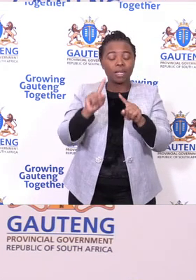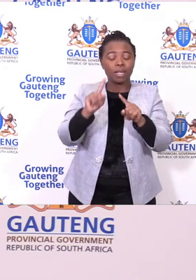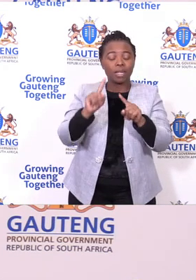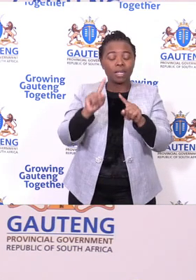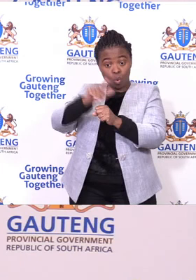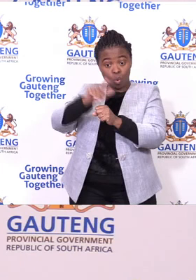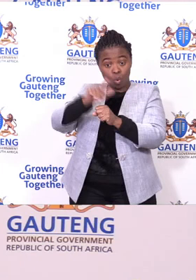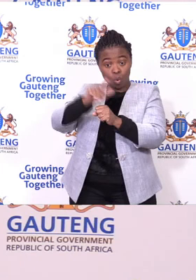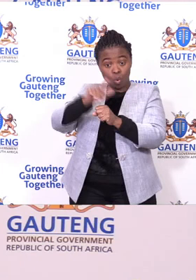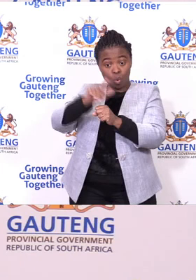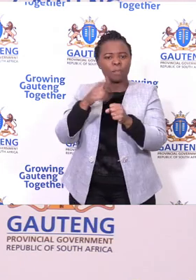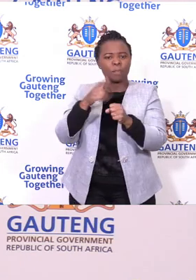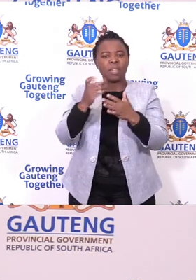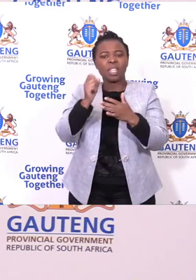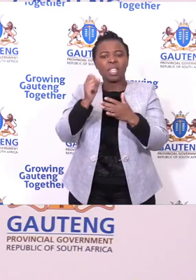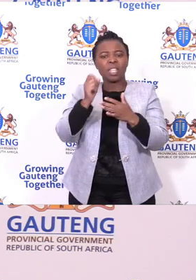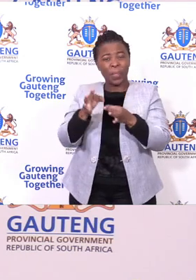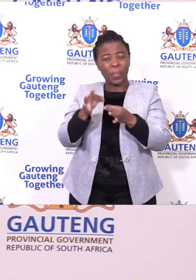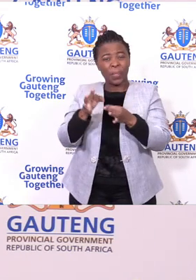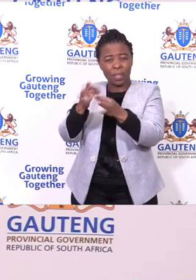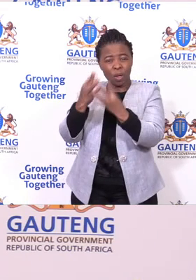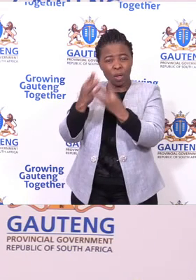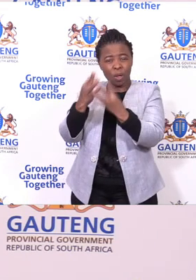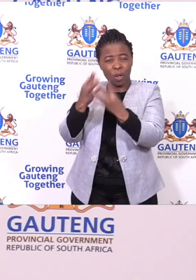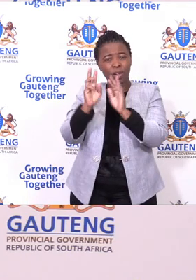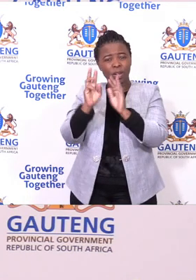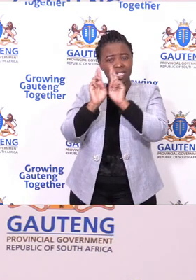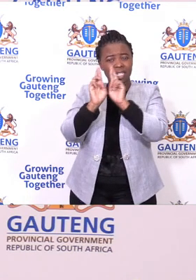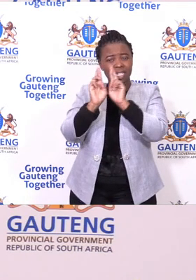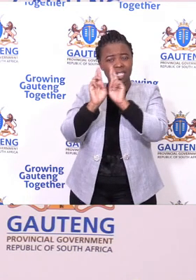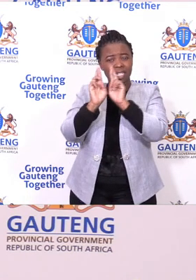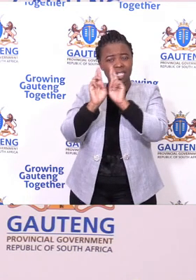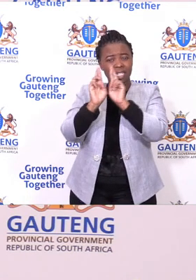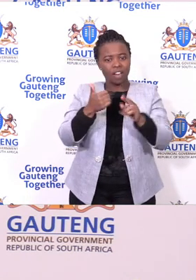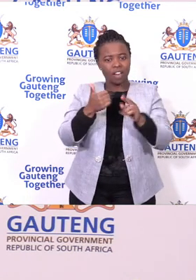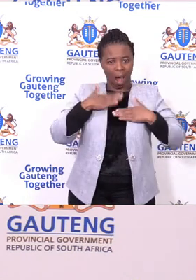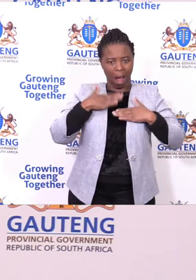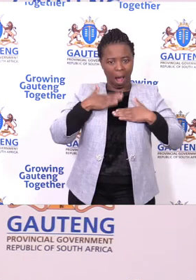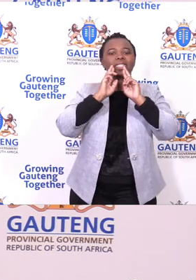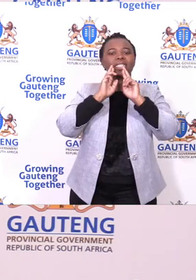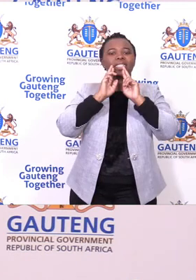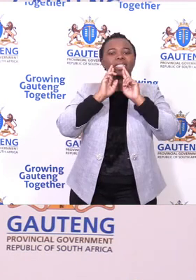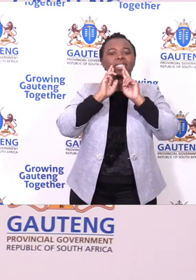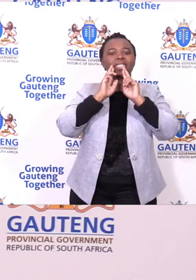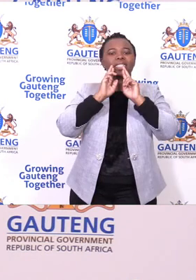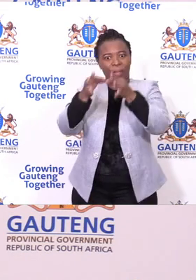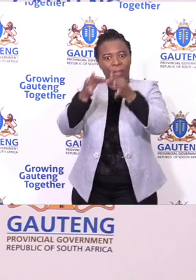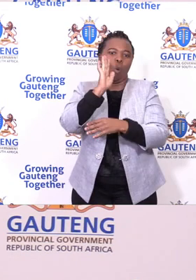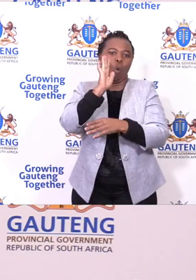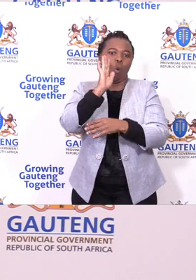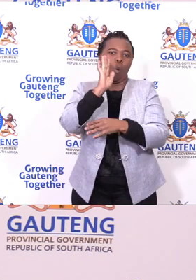where there is a delay in terms of results, and it also delays in terms of us announcing those deaths or including them